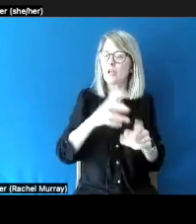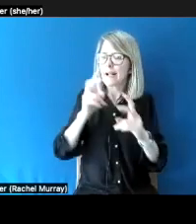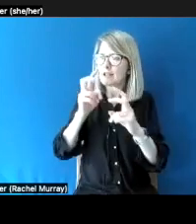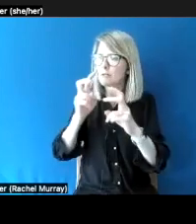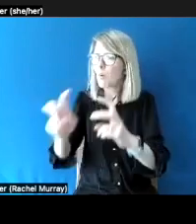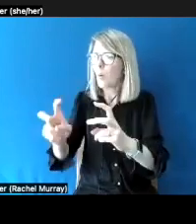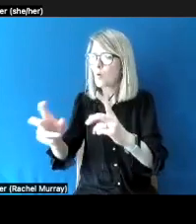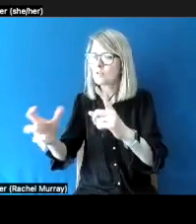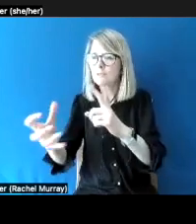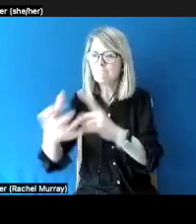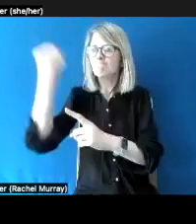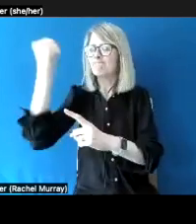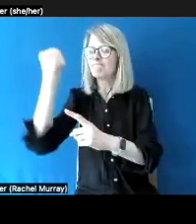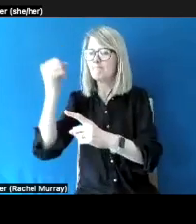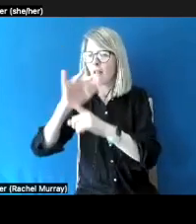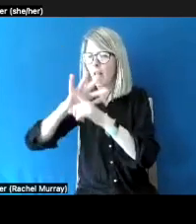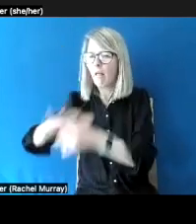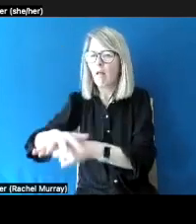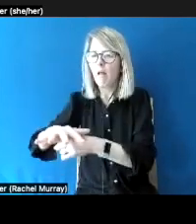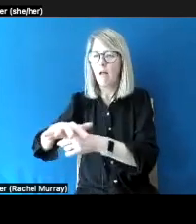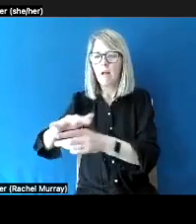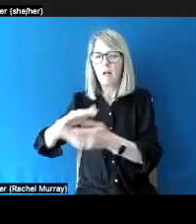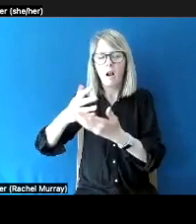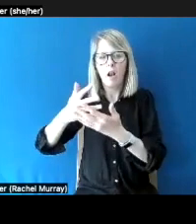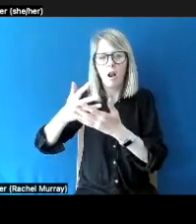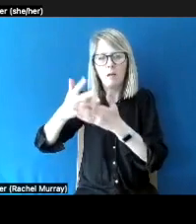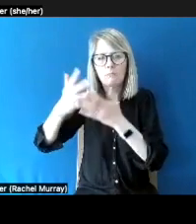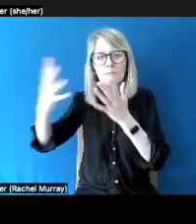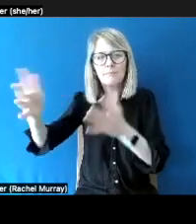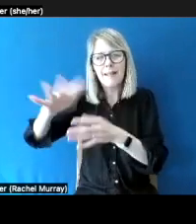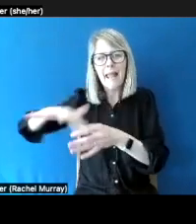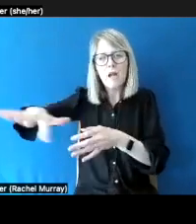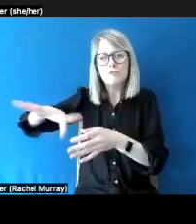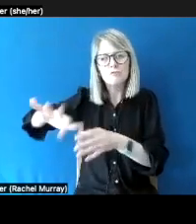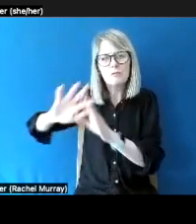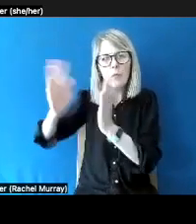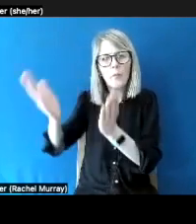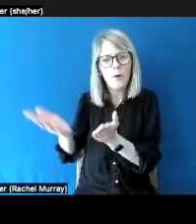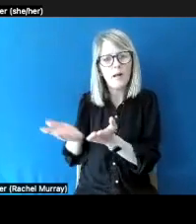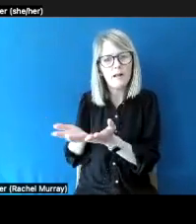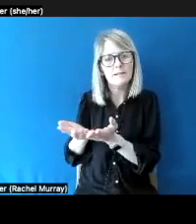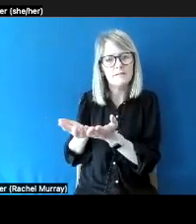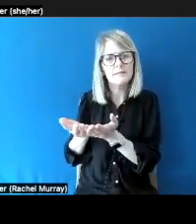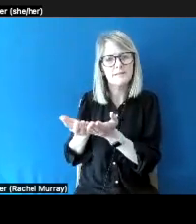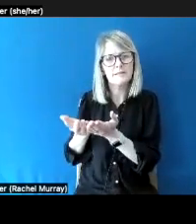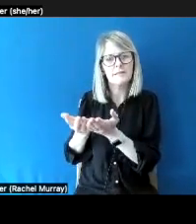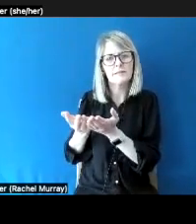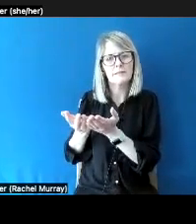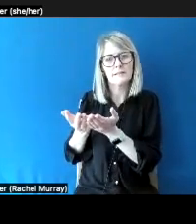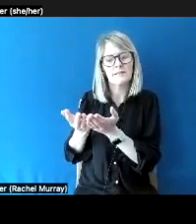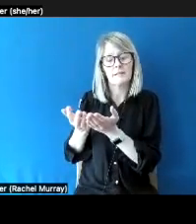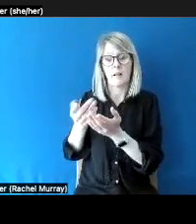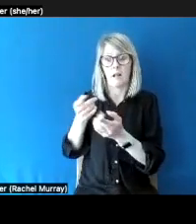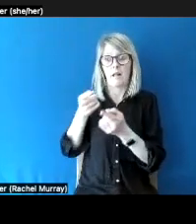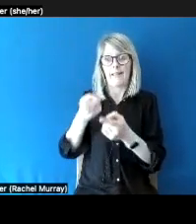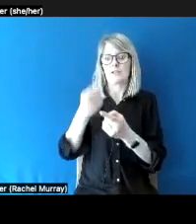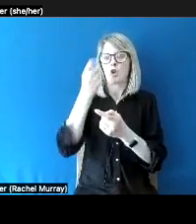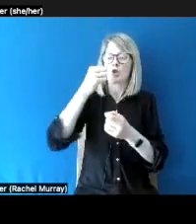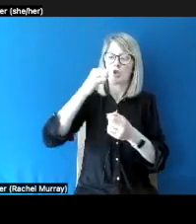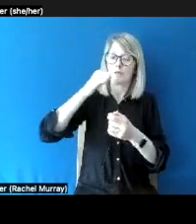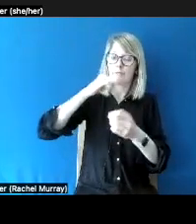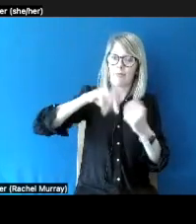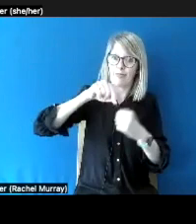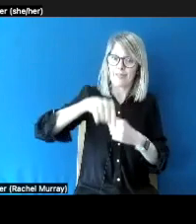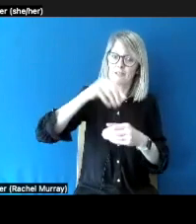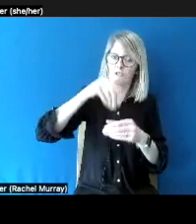and exploited large areas of the world as it has been understood within this context. So what